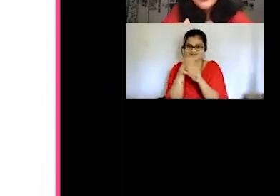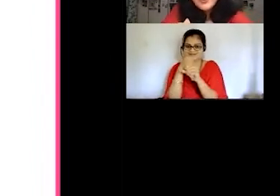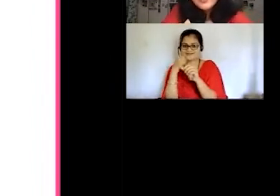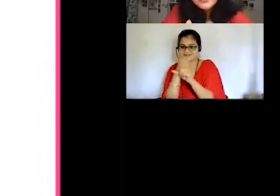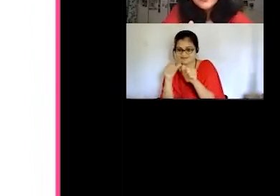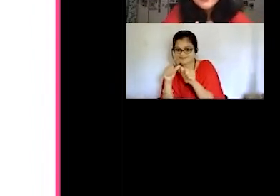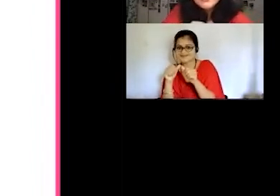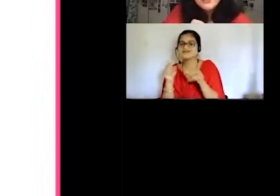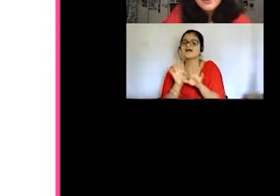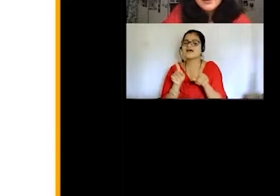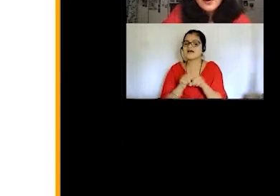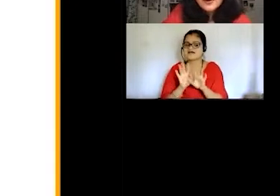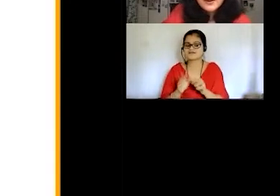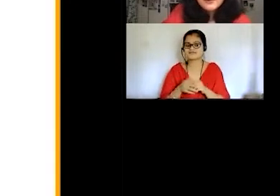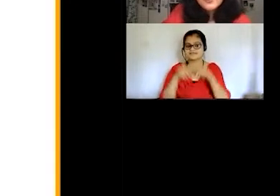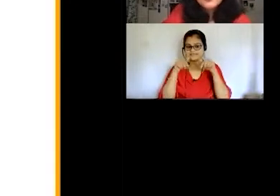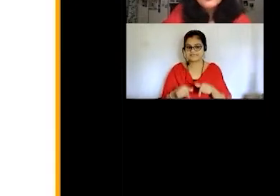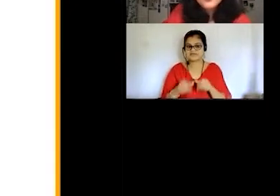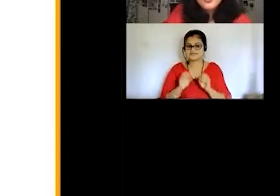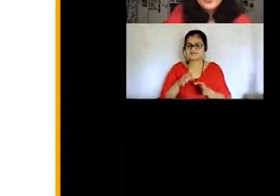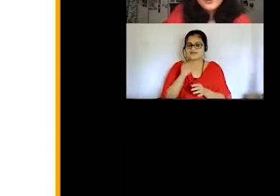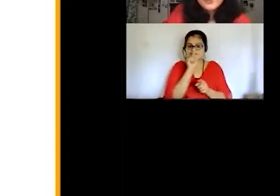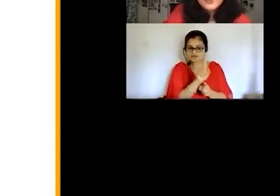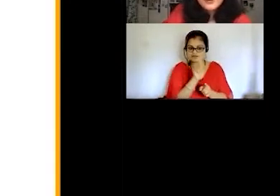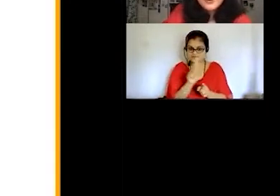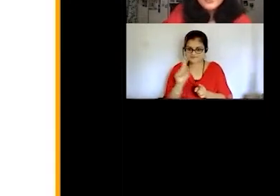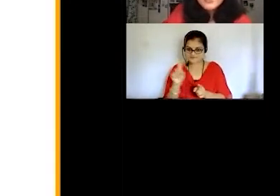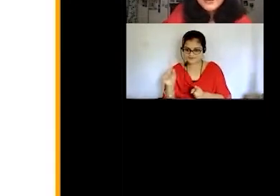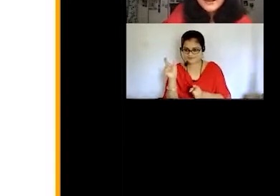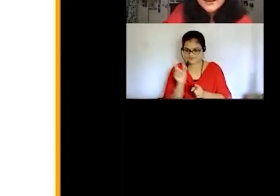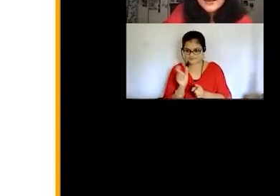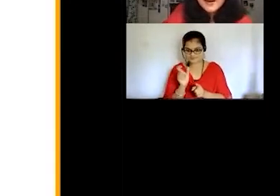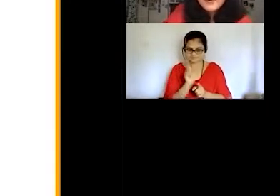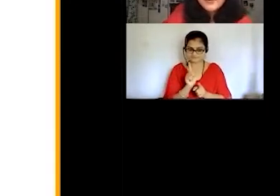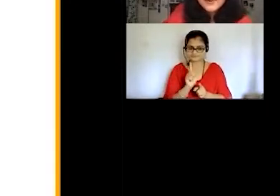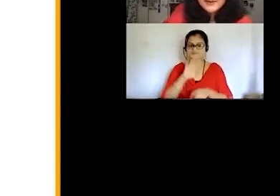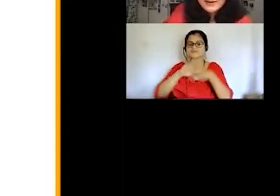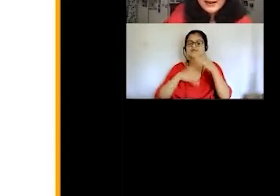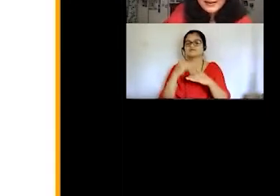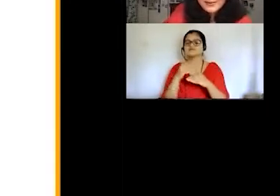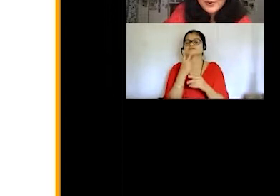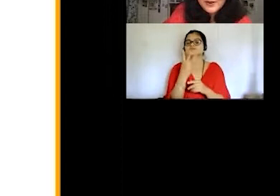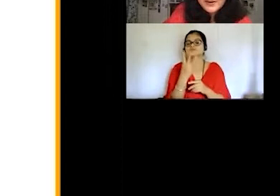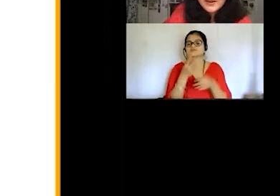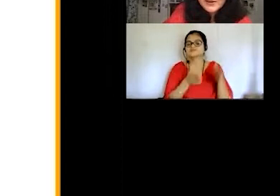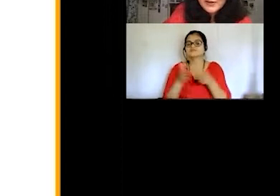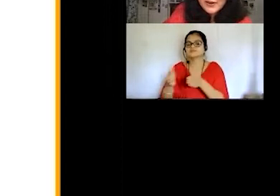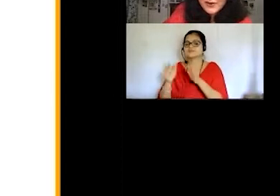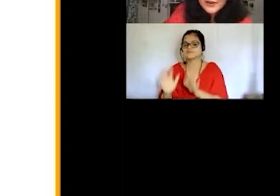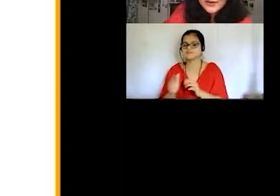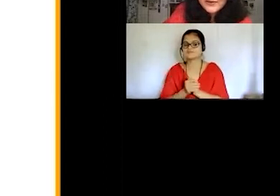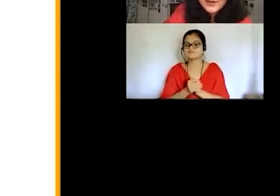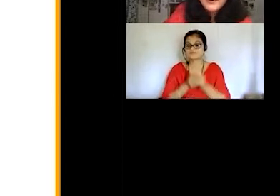We traverse from a single octave to 3 octaves. Taking an example from Indian classical music, the